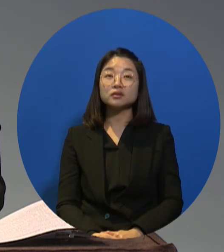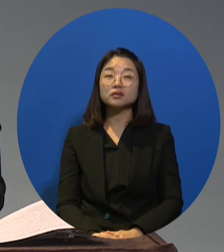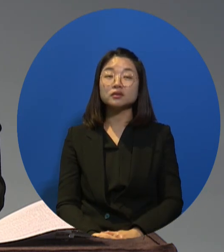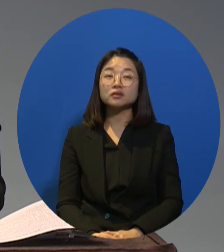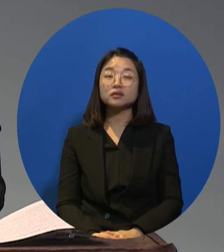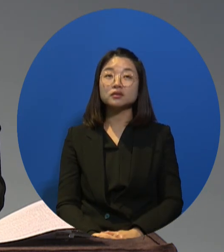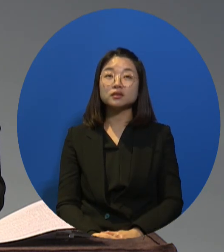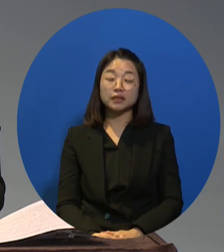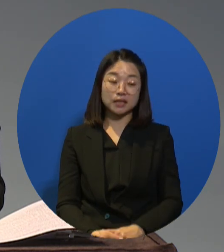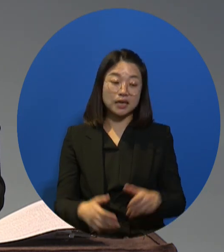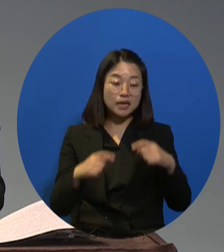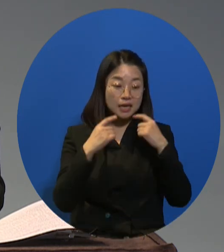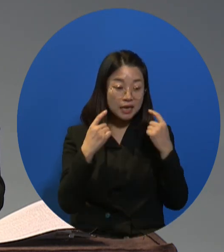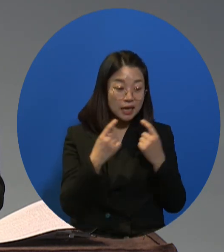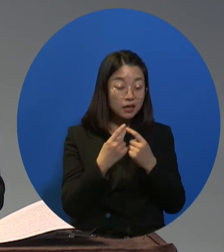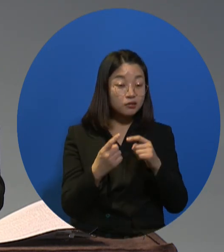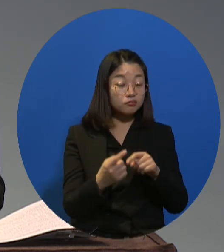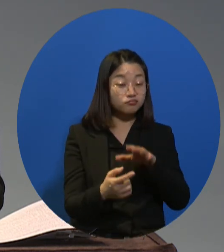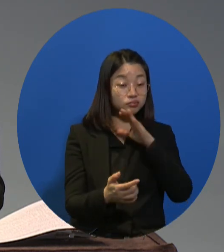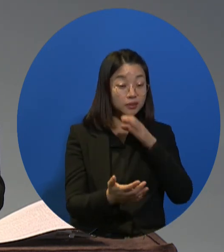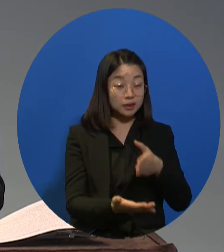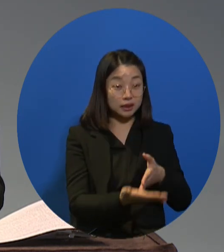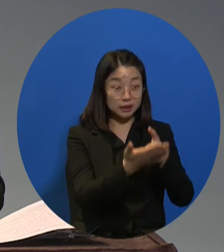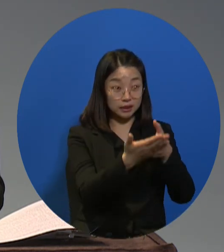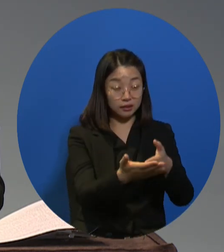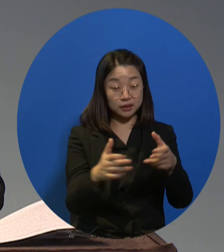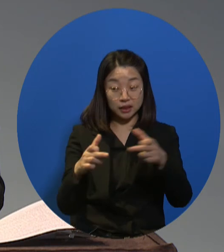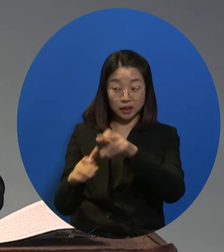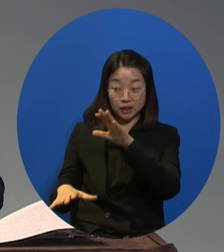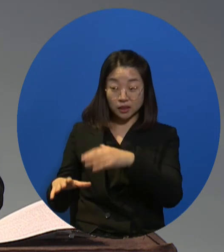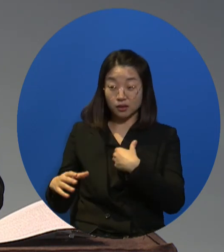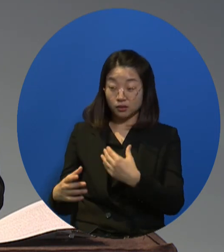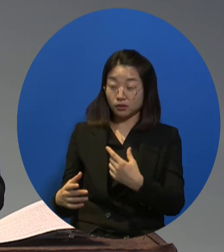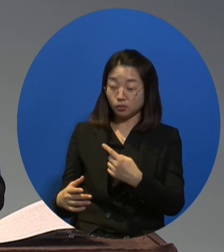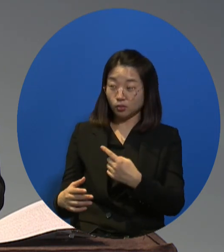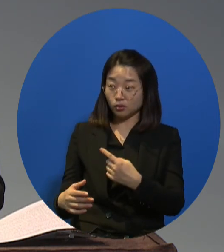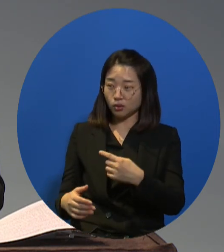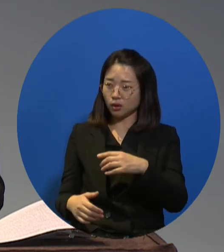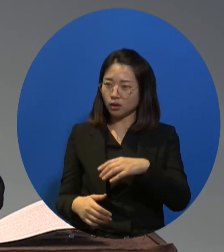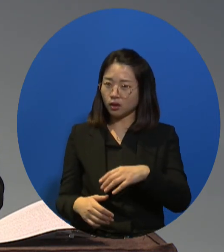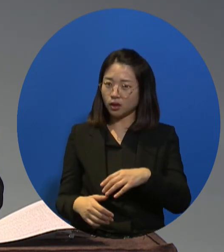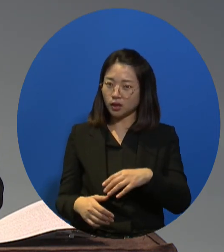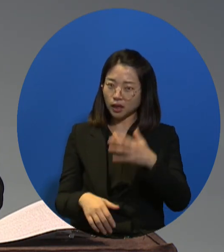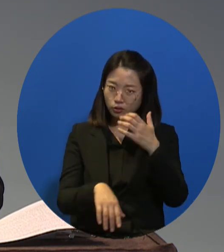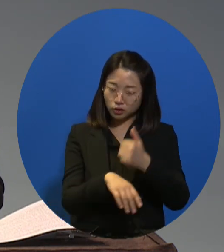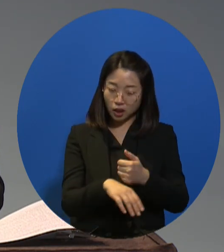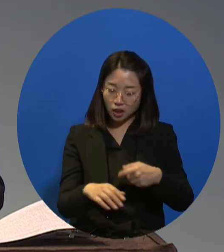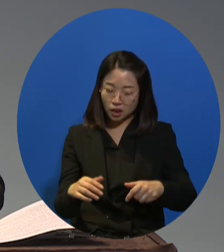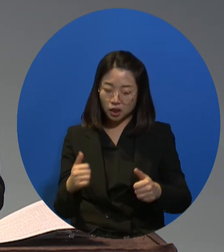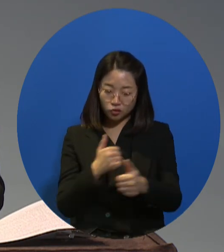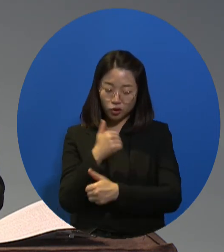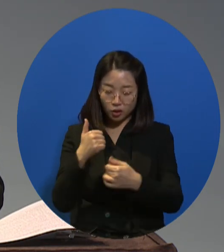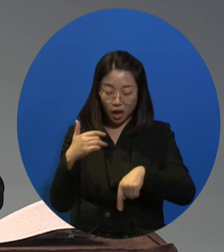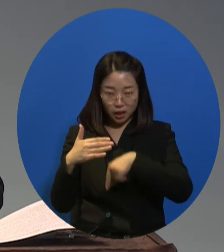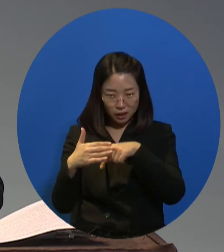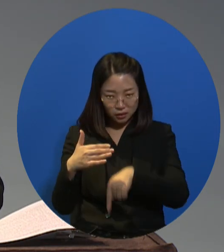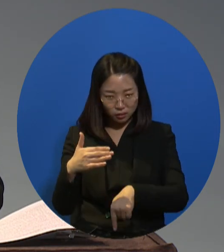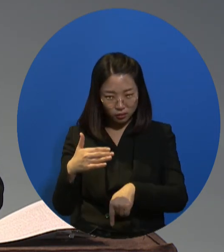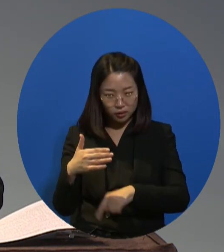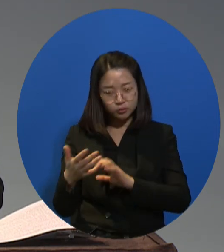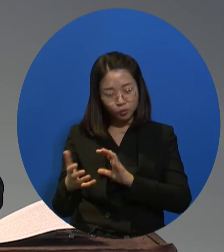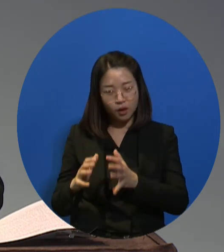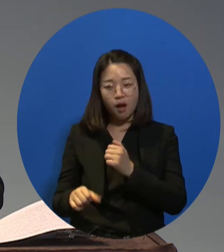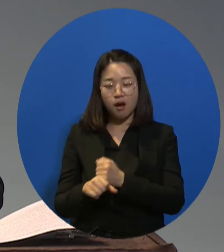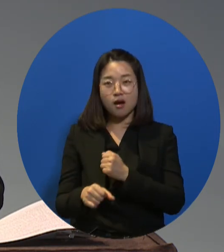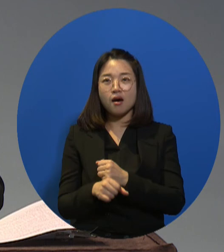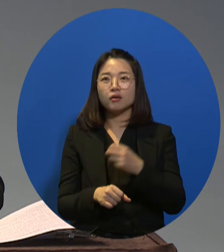supplement these efforts. So, going forward, The Commission will continue to deliberate different